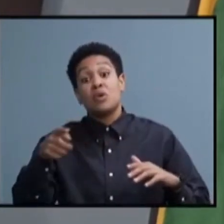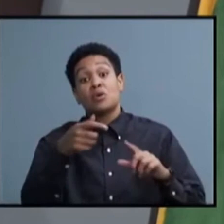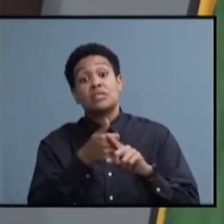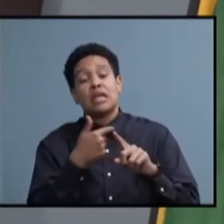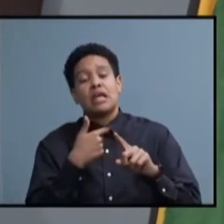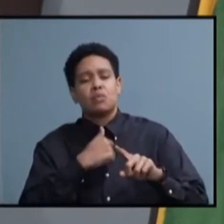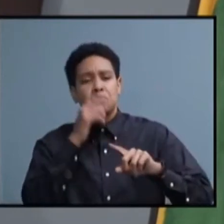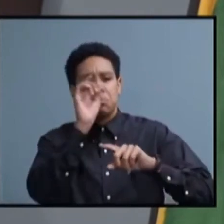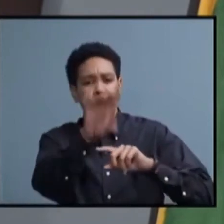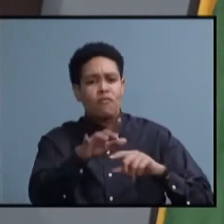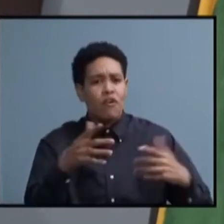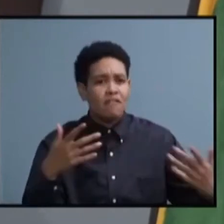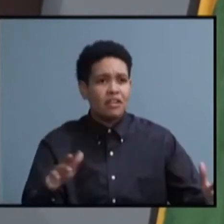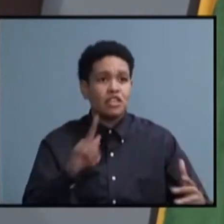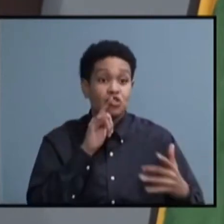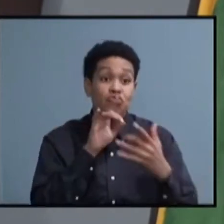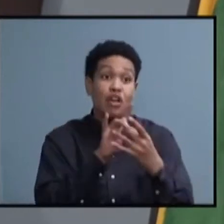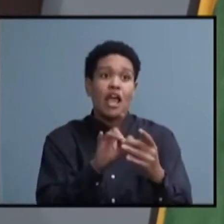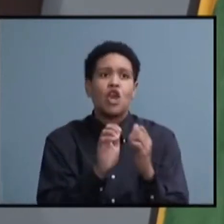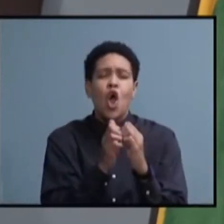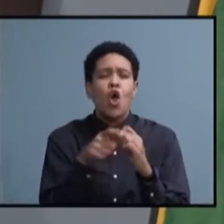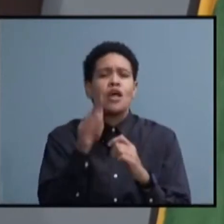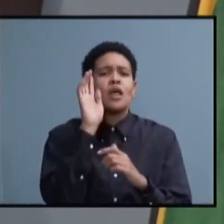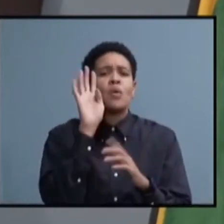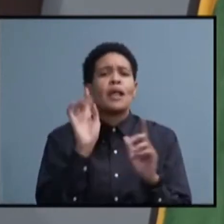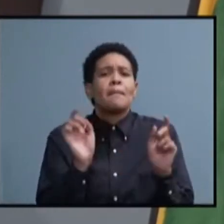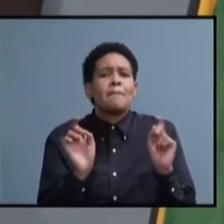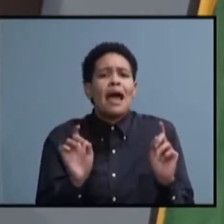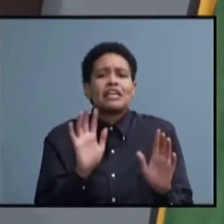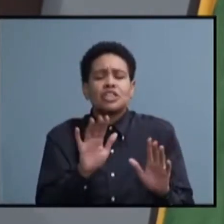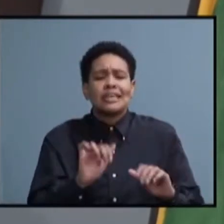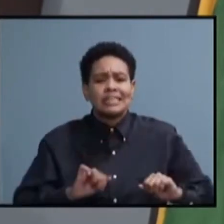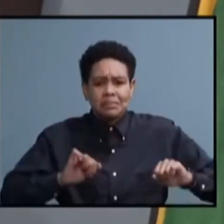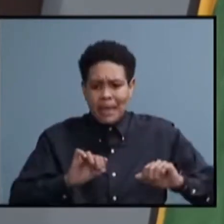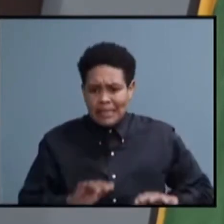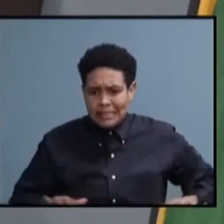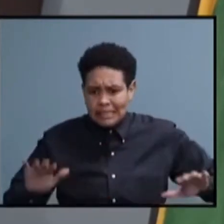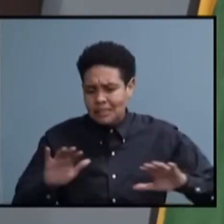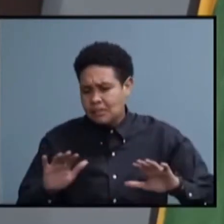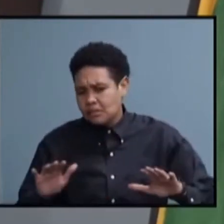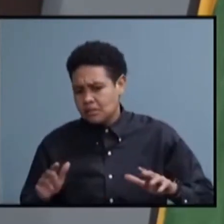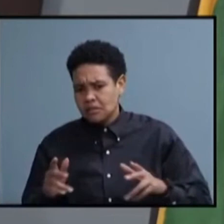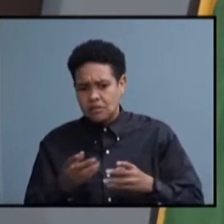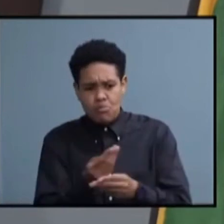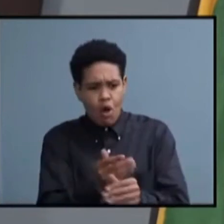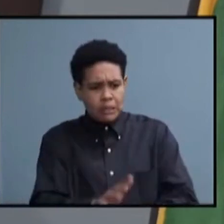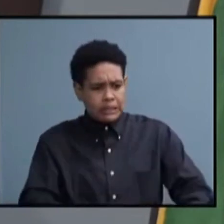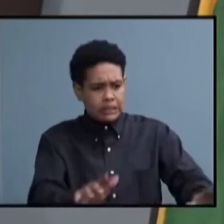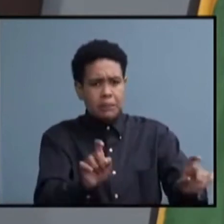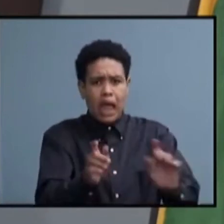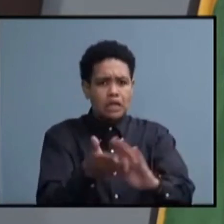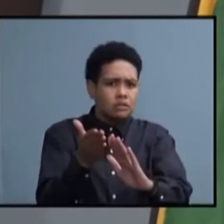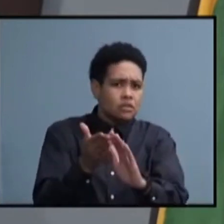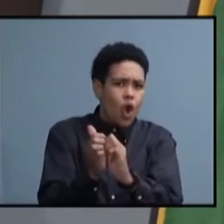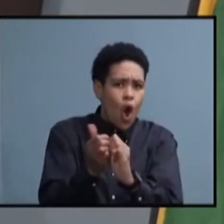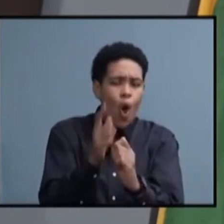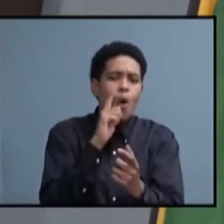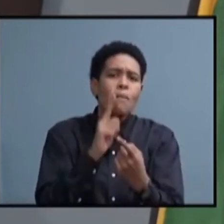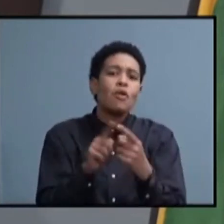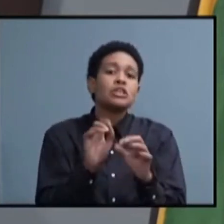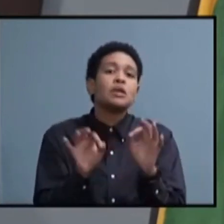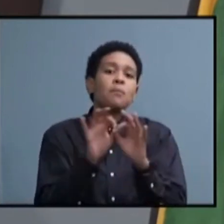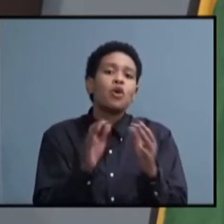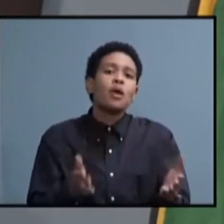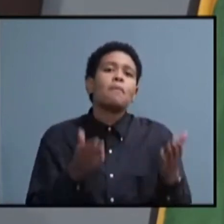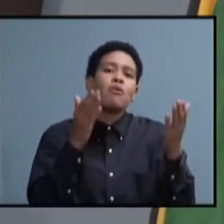put forward in terms of how they are going to manage their space and, more importantly, provide the necessary COVID